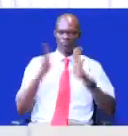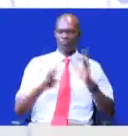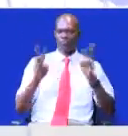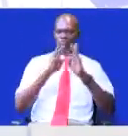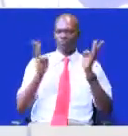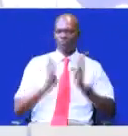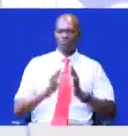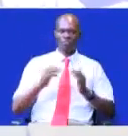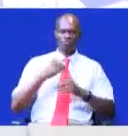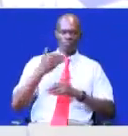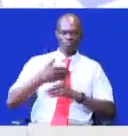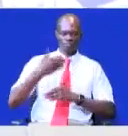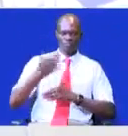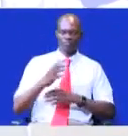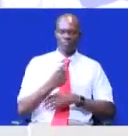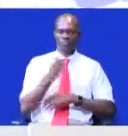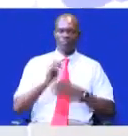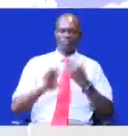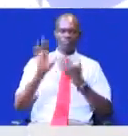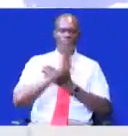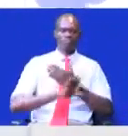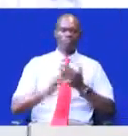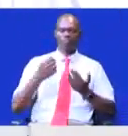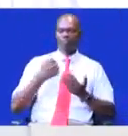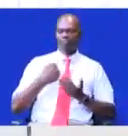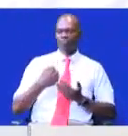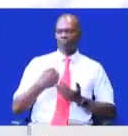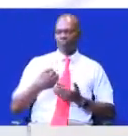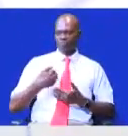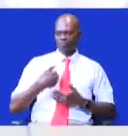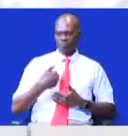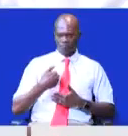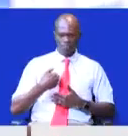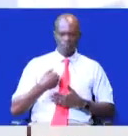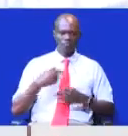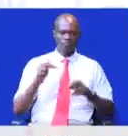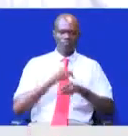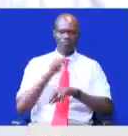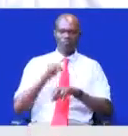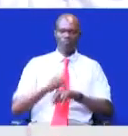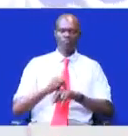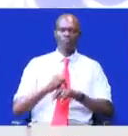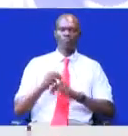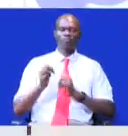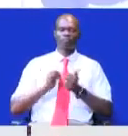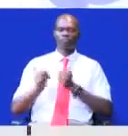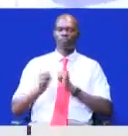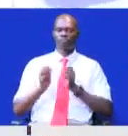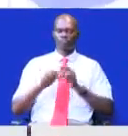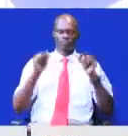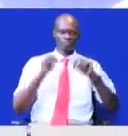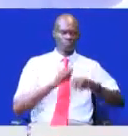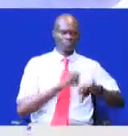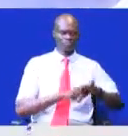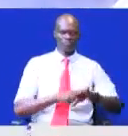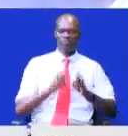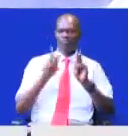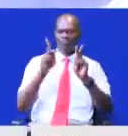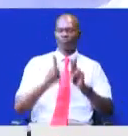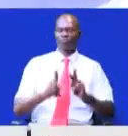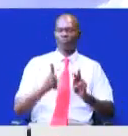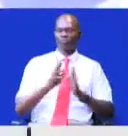we normally have each country having their national events. So this time round,